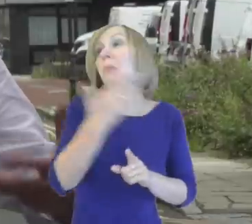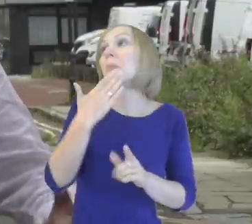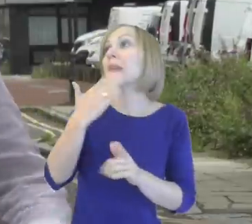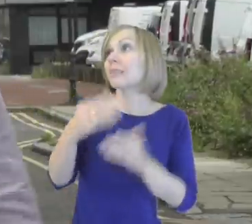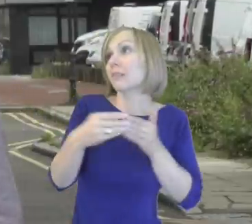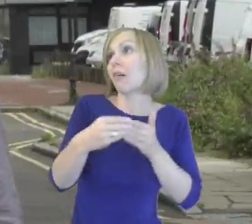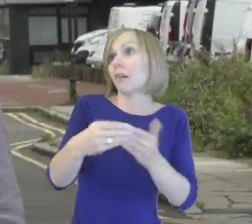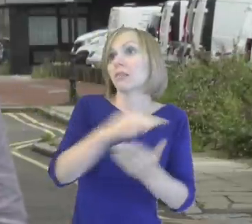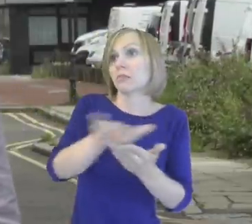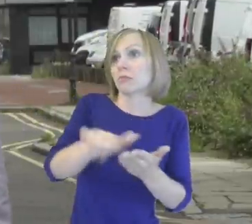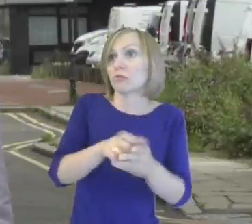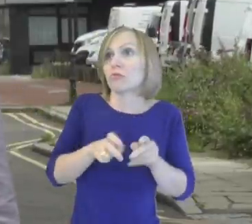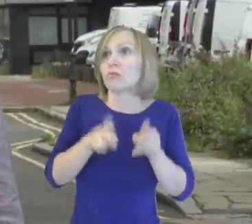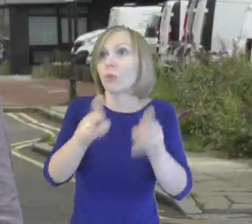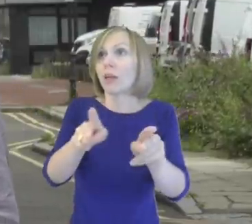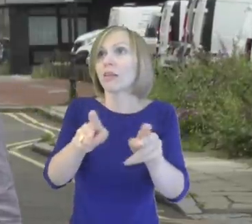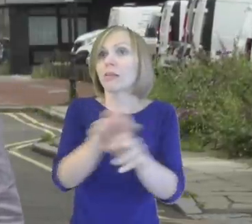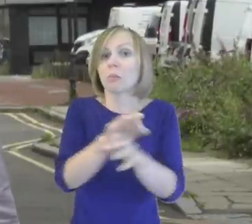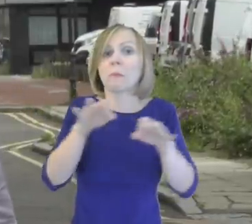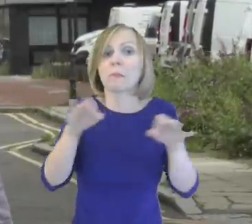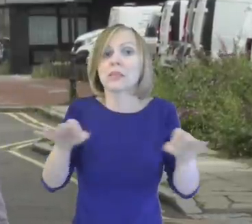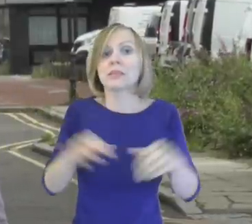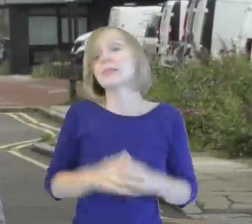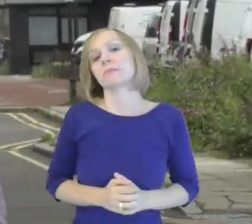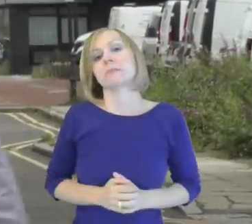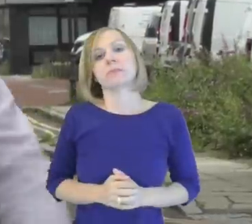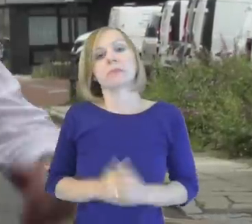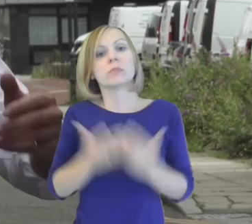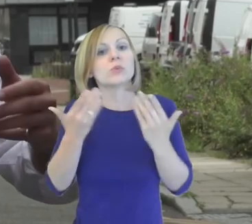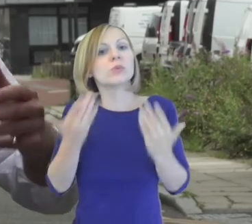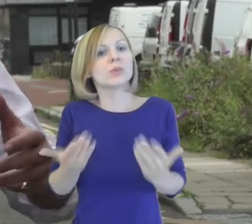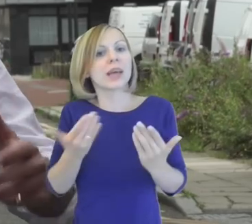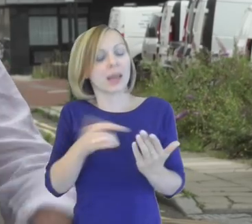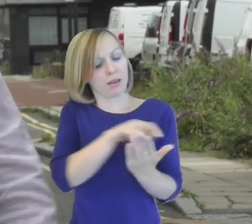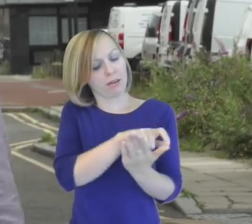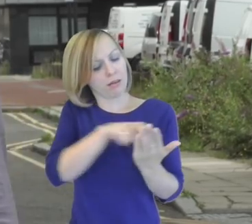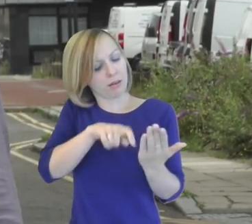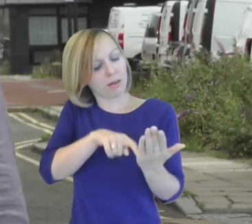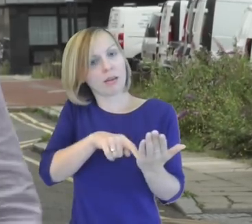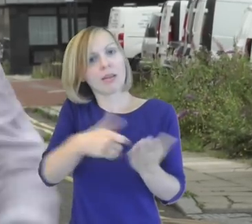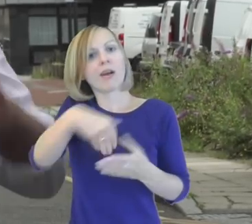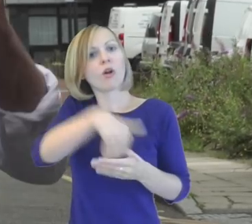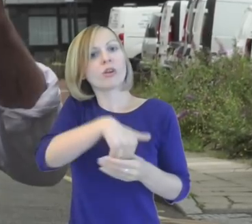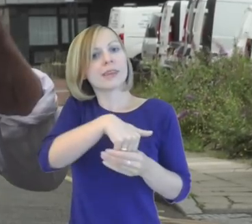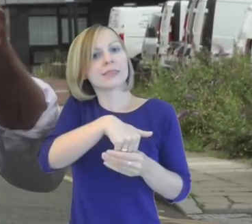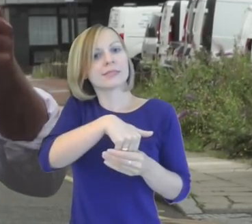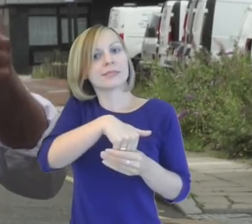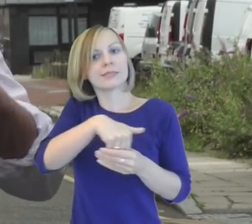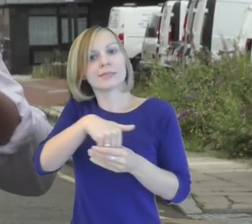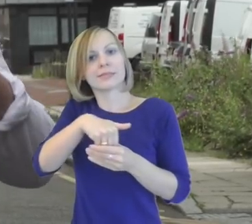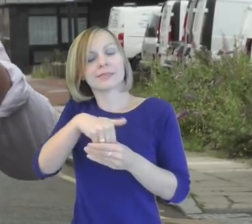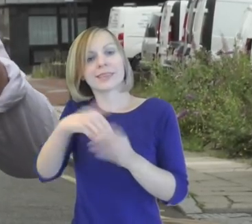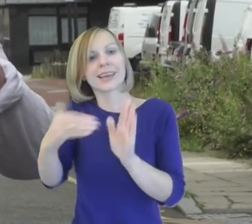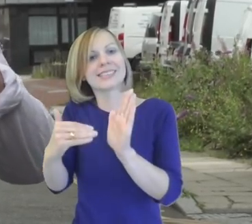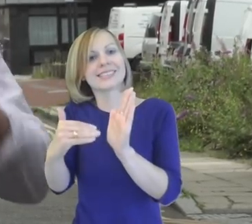into the ways of peace. But today we heard that verse in context, in the song of